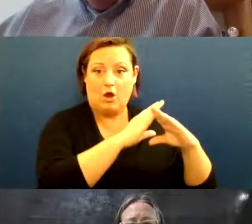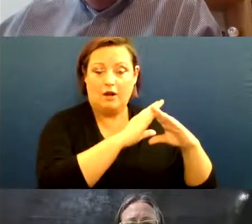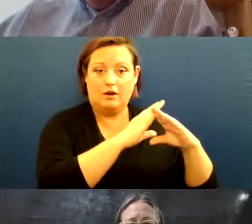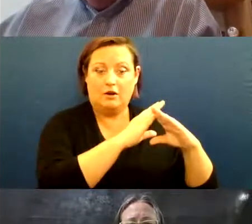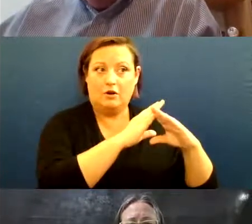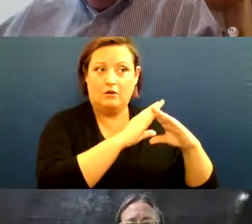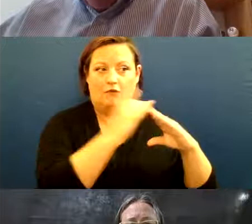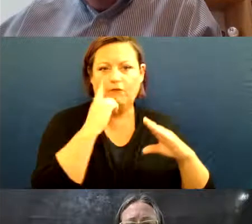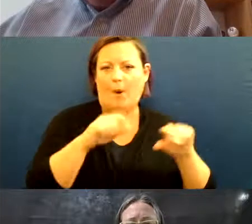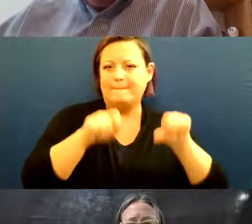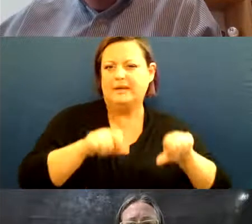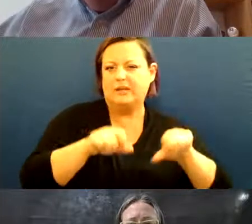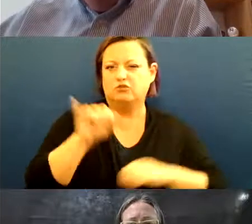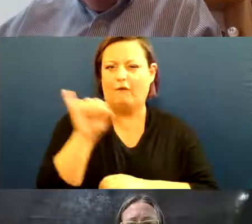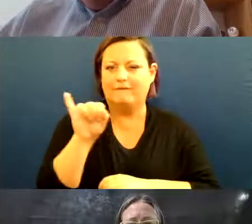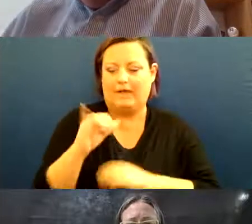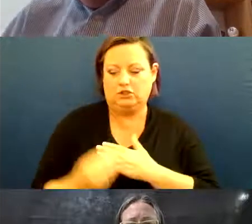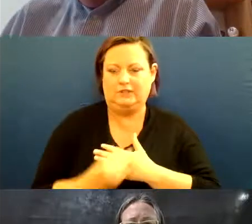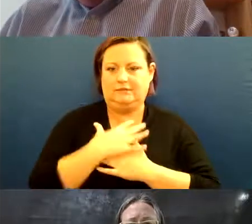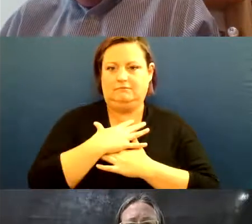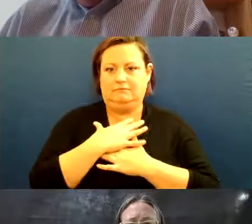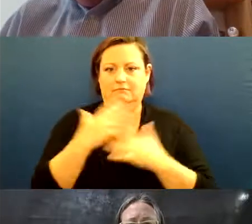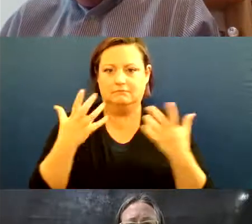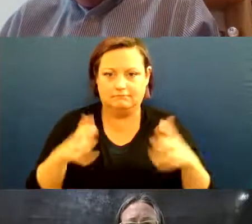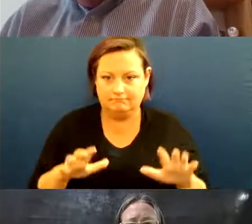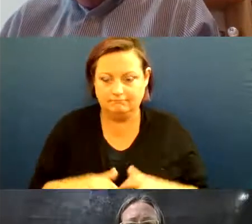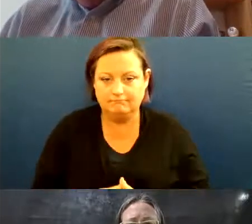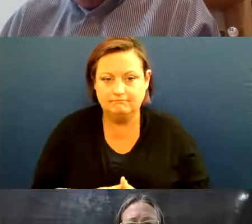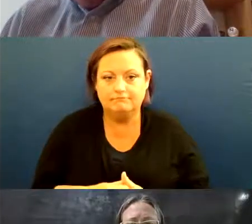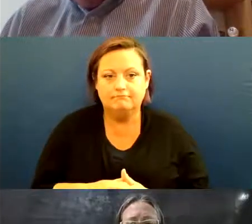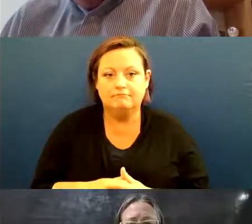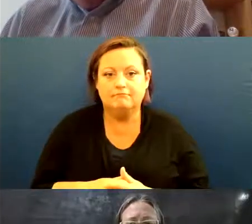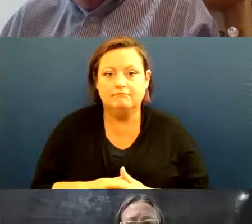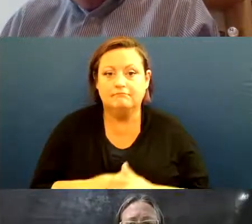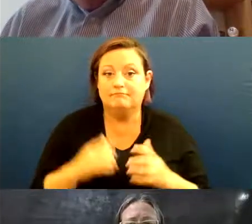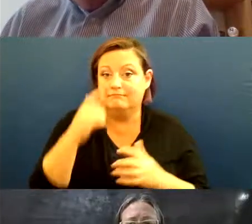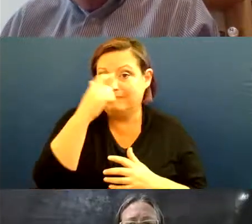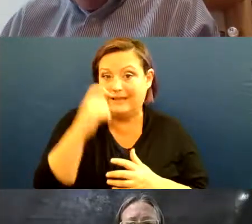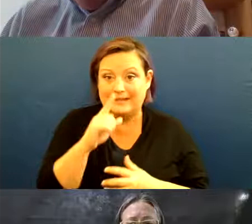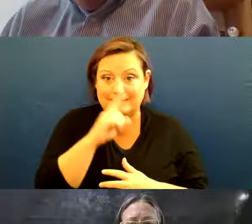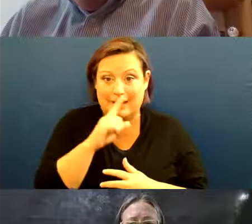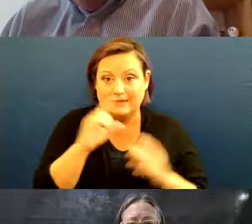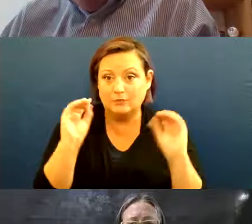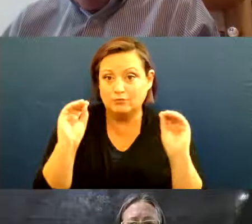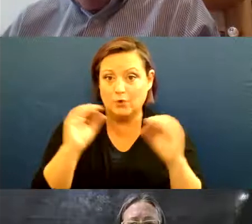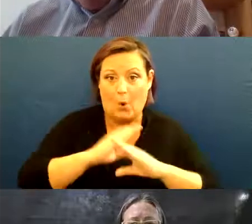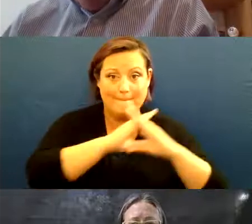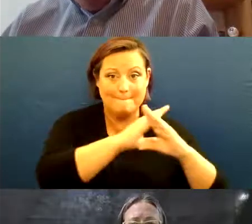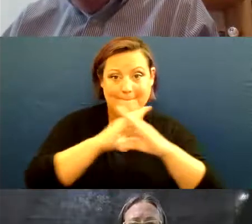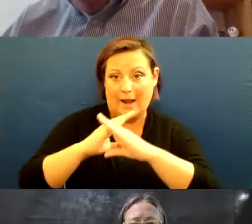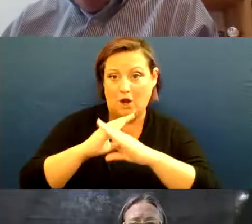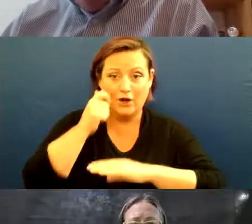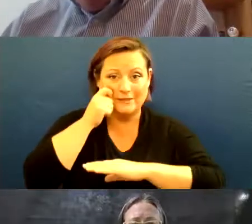potential infectious agents out. But since this mouse did not have barrier function, it